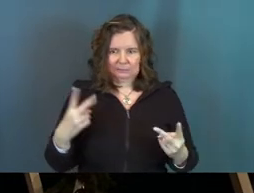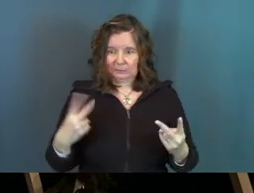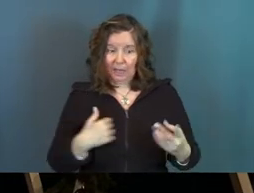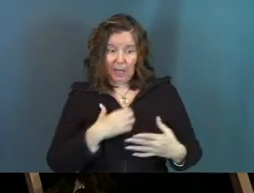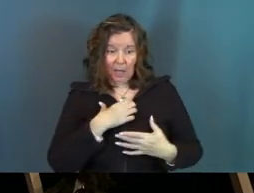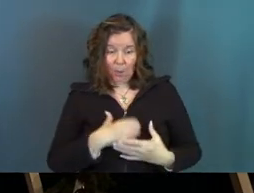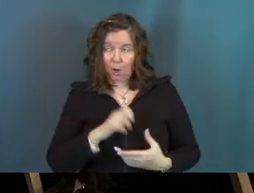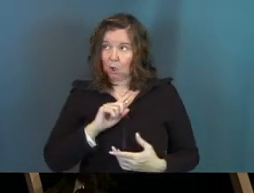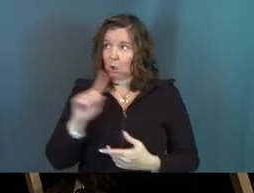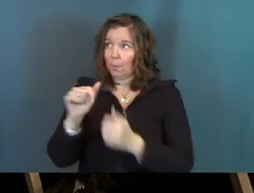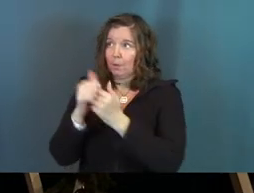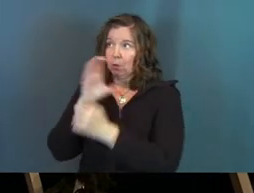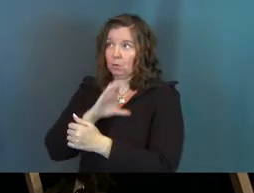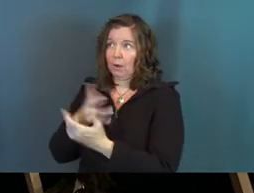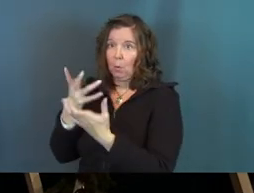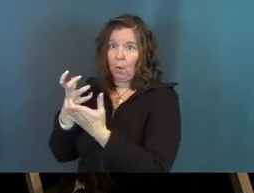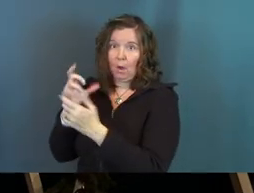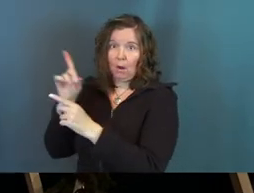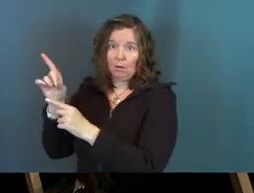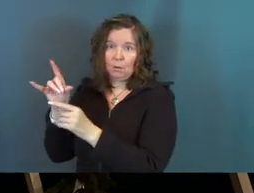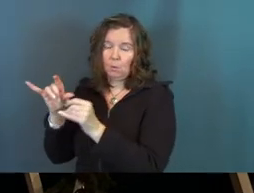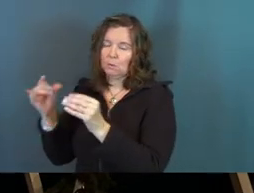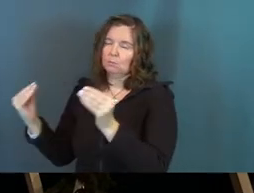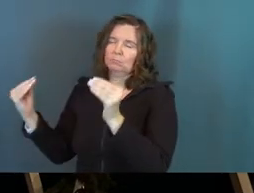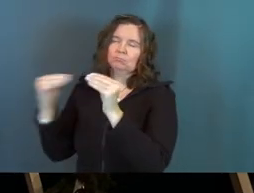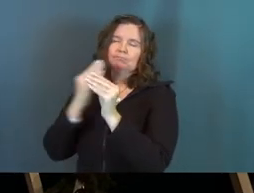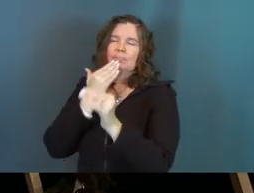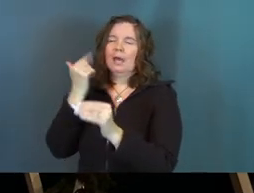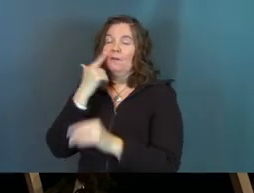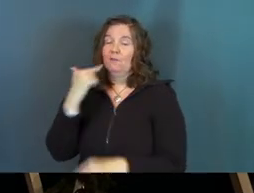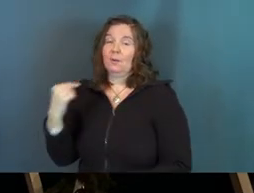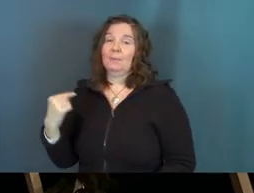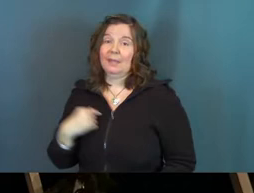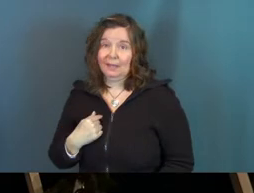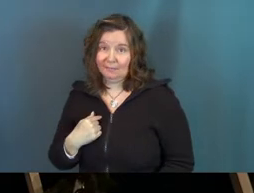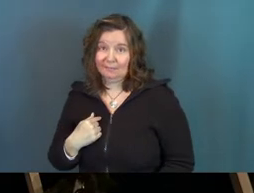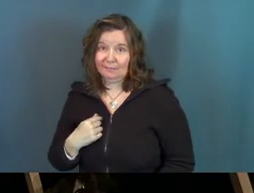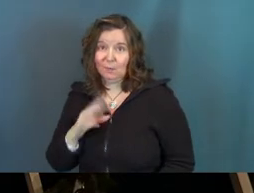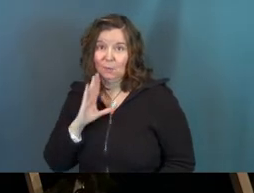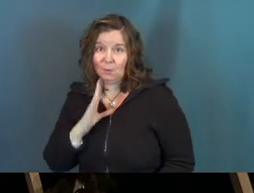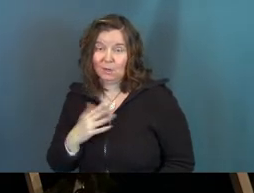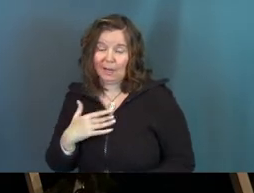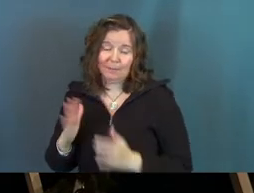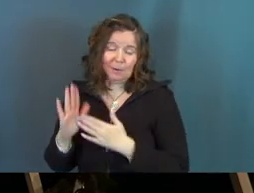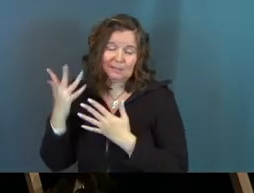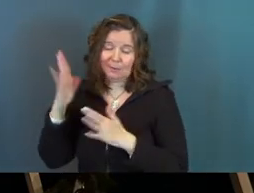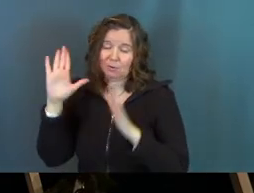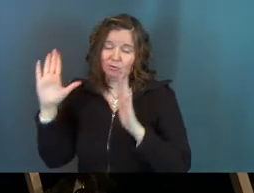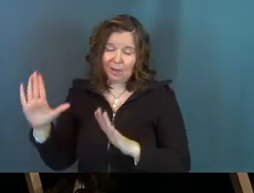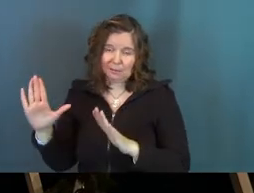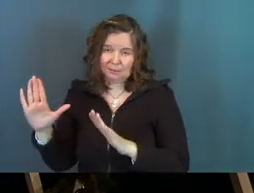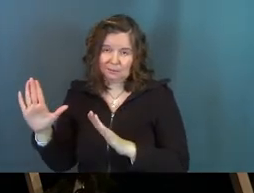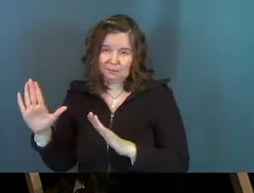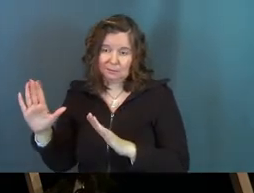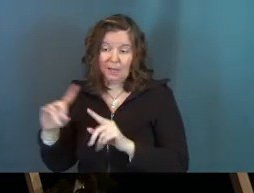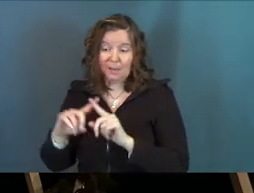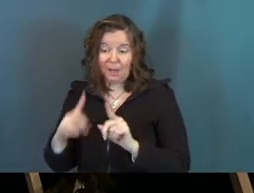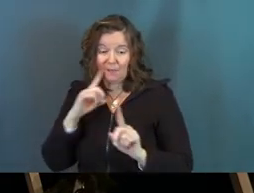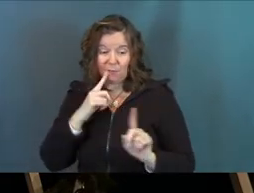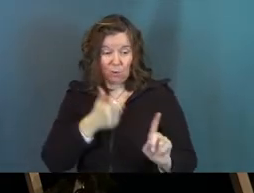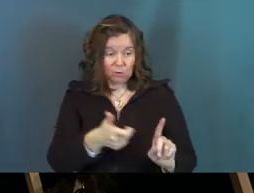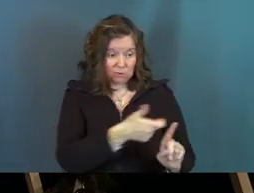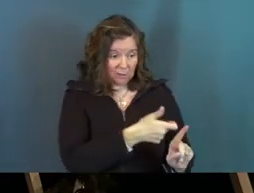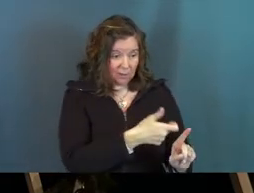I long to go and be with Christ, which would be far better for me," right? Praise God, it would be great. "But for